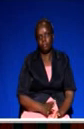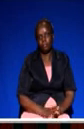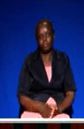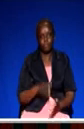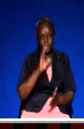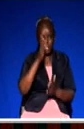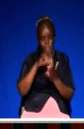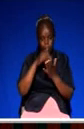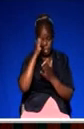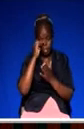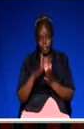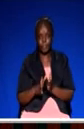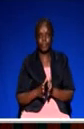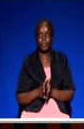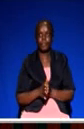Hello student.